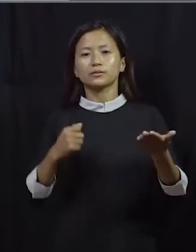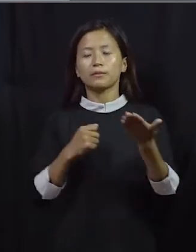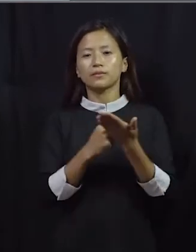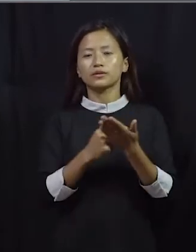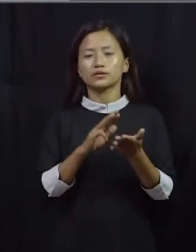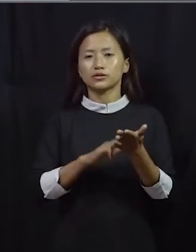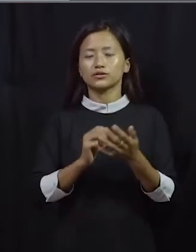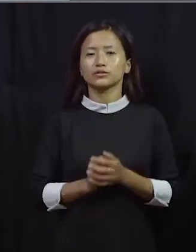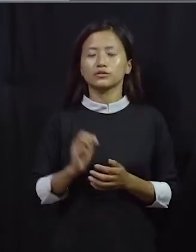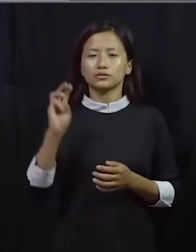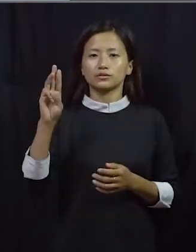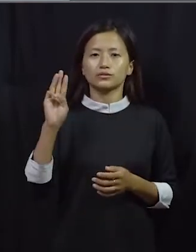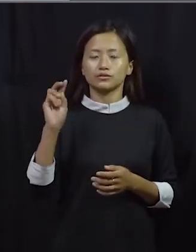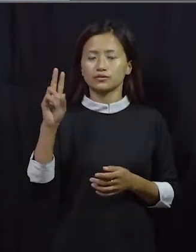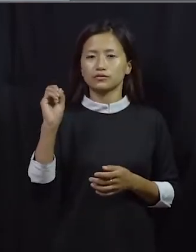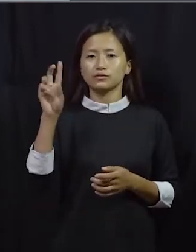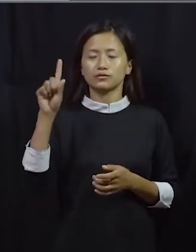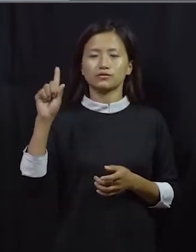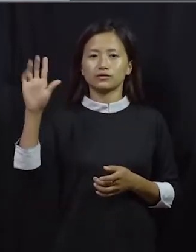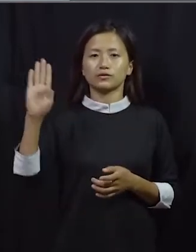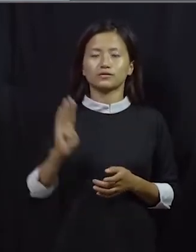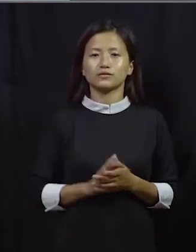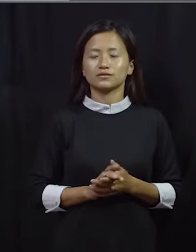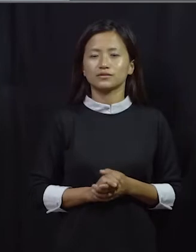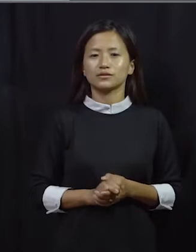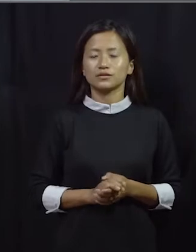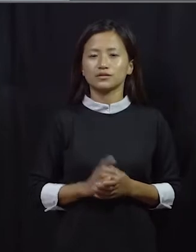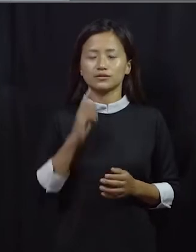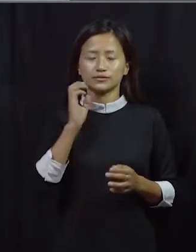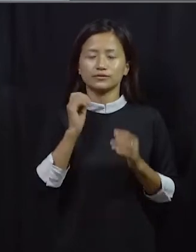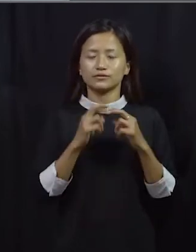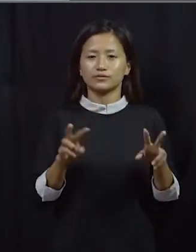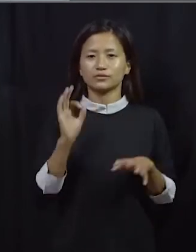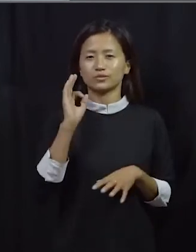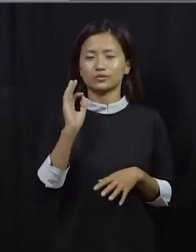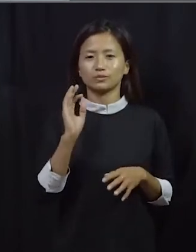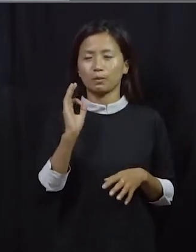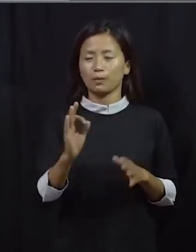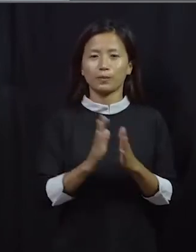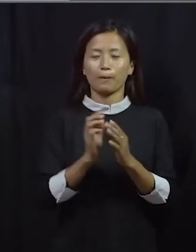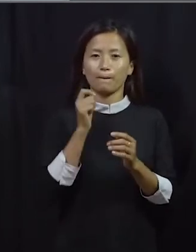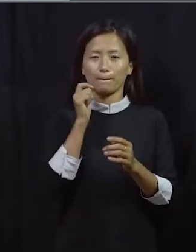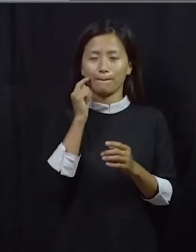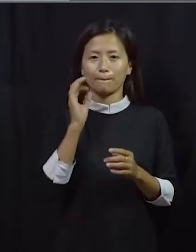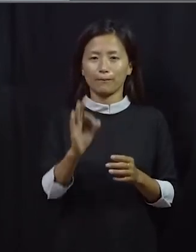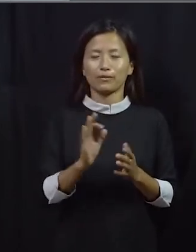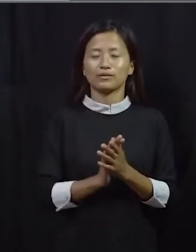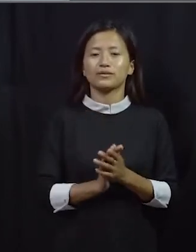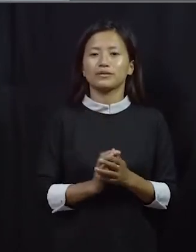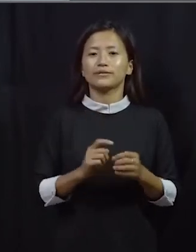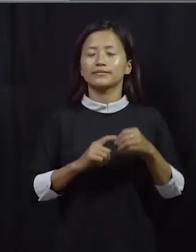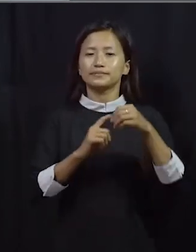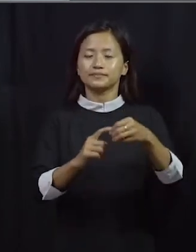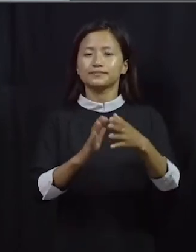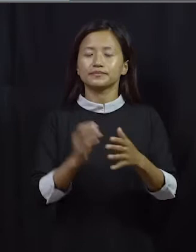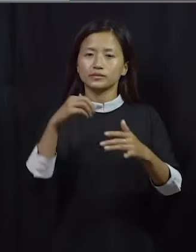March 2014. So, it is very important for commerce students to understand the question